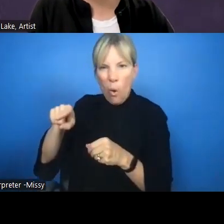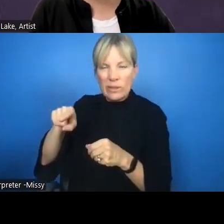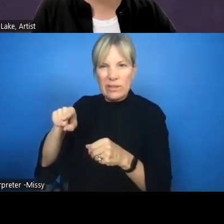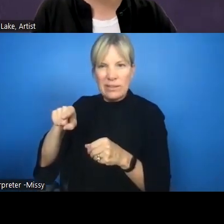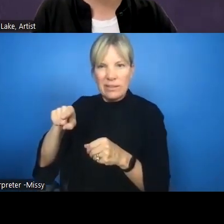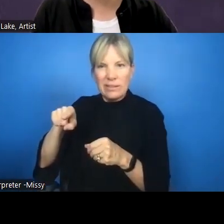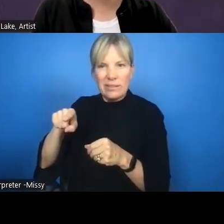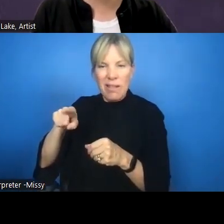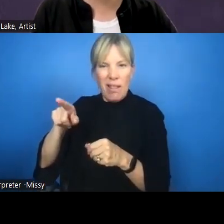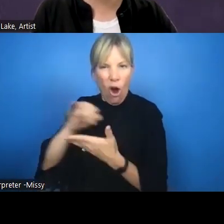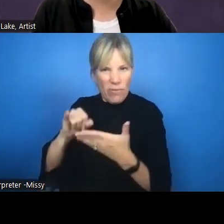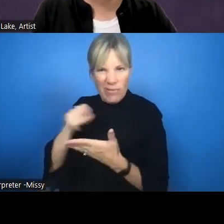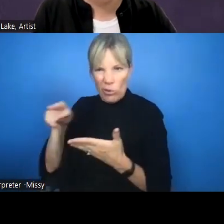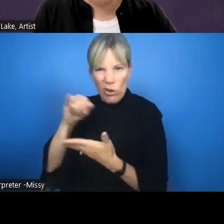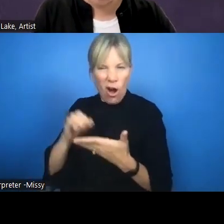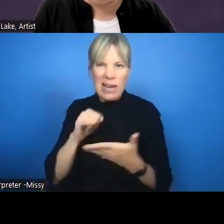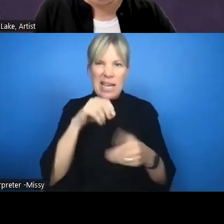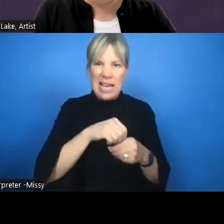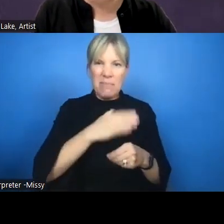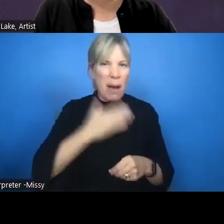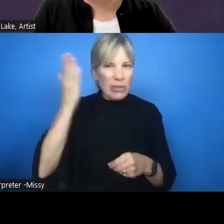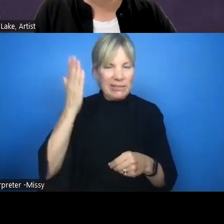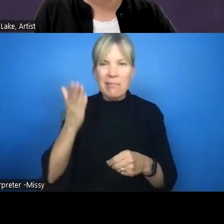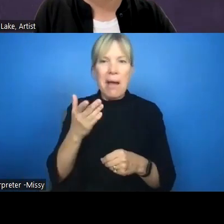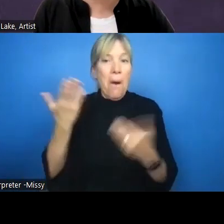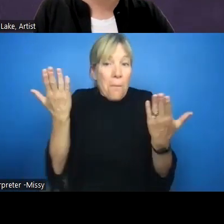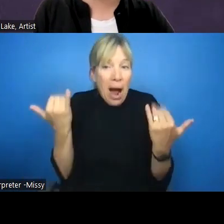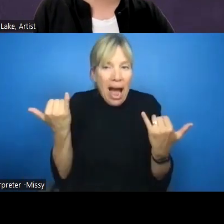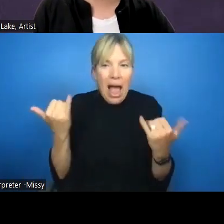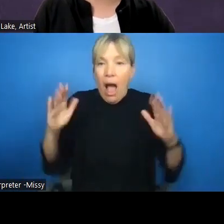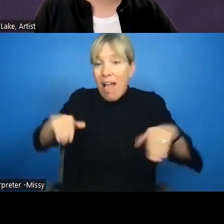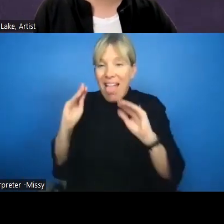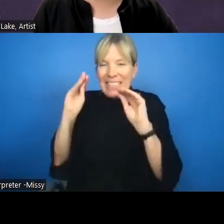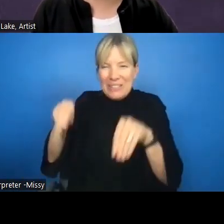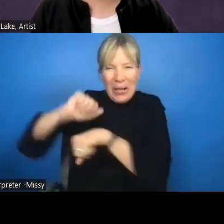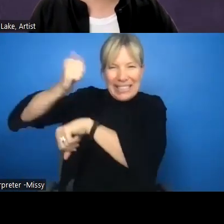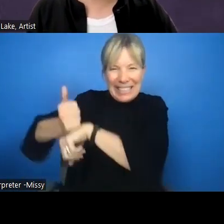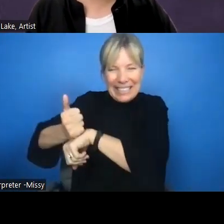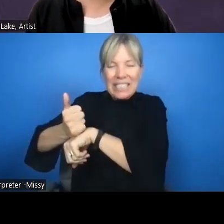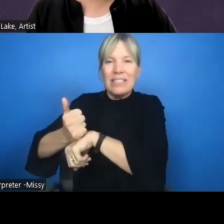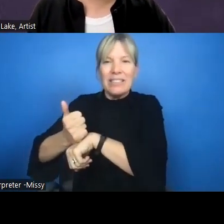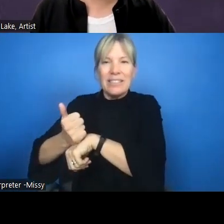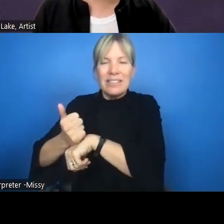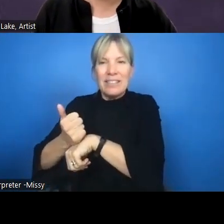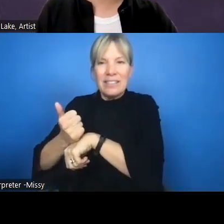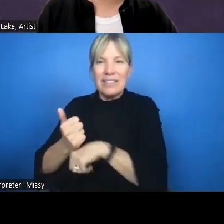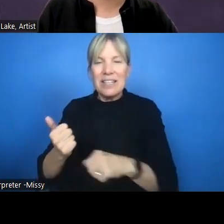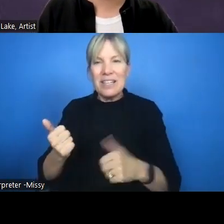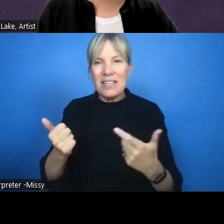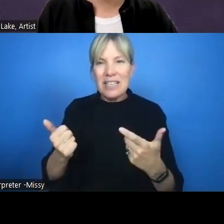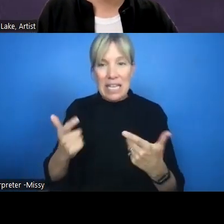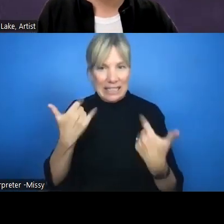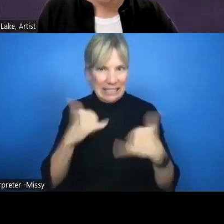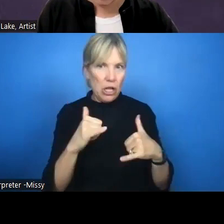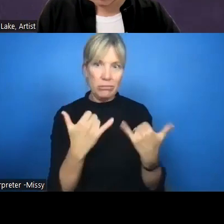the work in this slide presentation because I have not installed yet. It's still currently in my